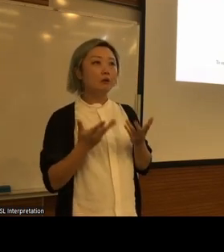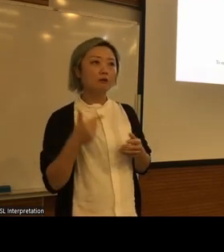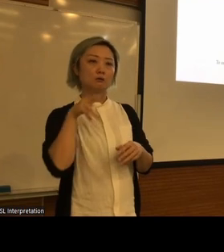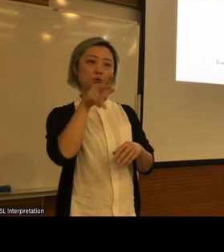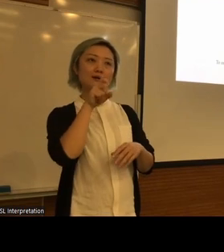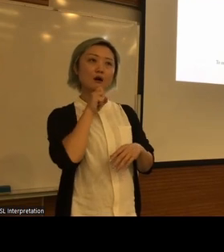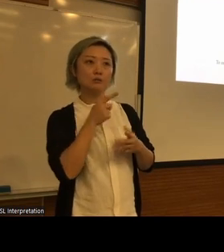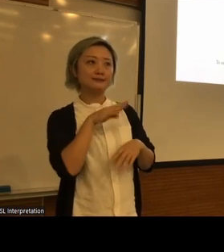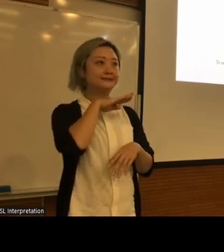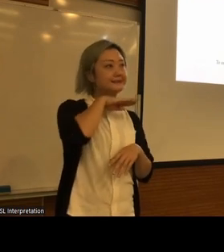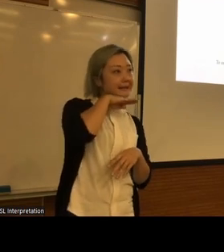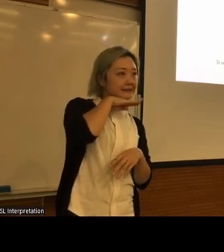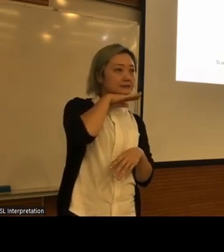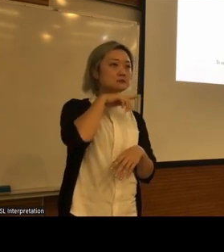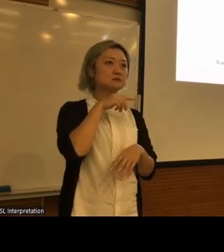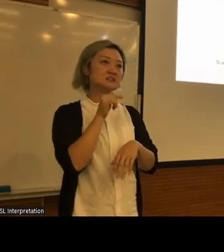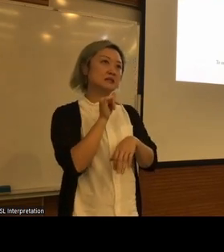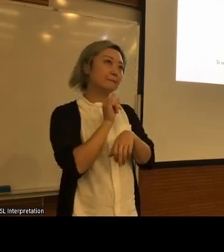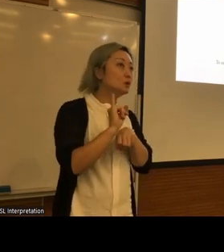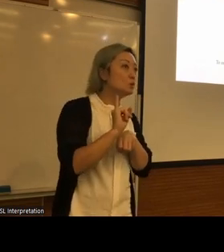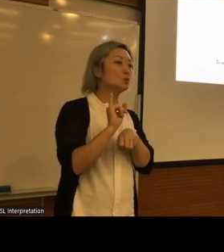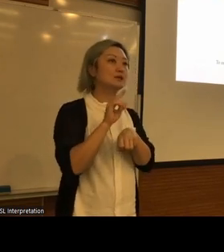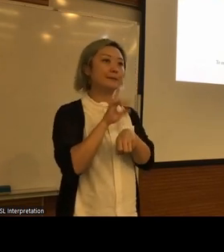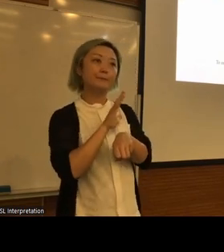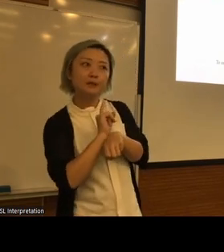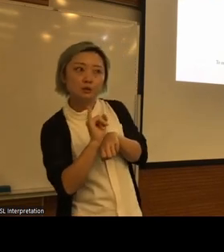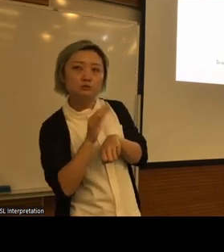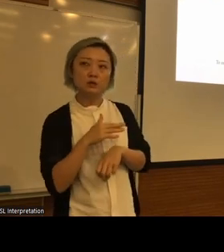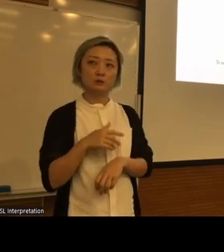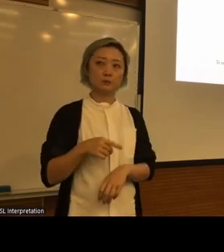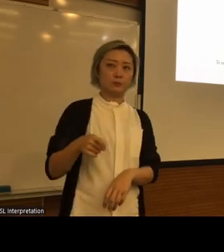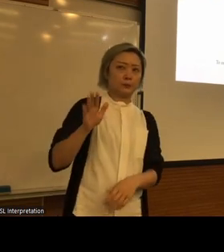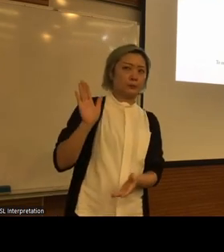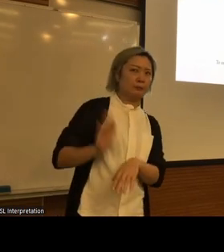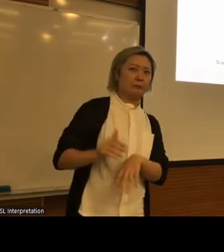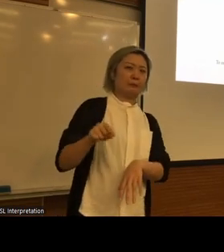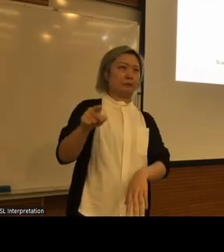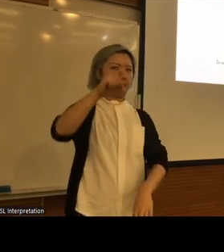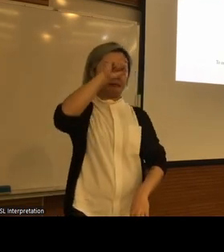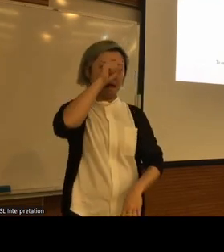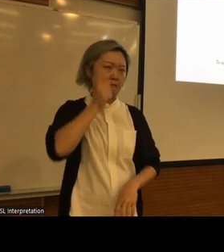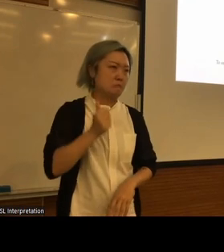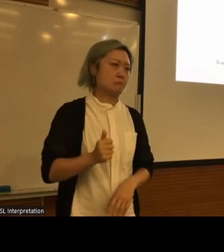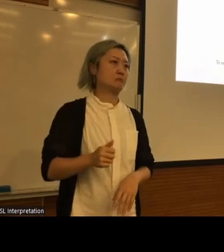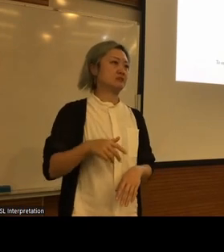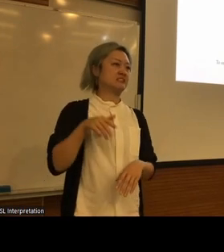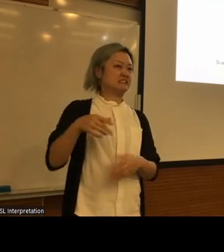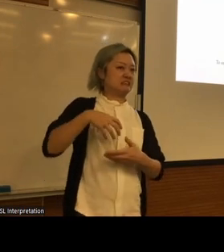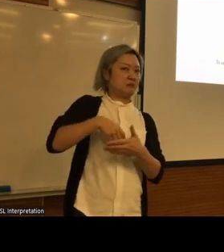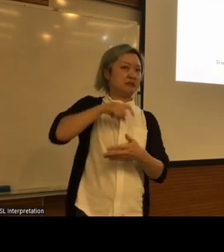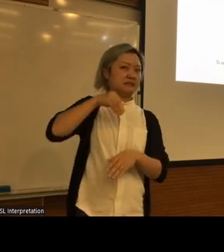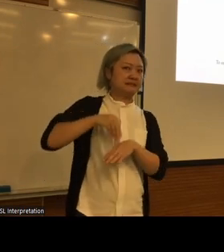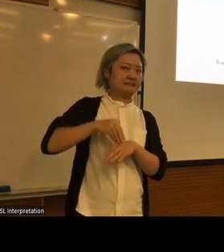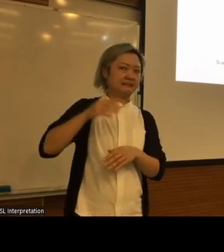10, 15 minutes. And people think, oh, what a wonderful memory. Or they must have a special technique